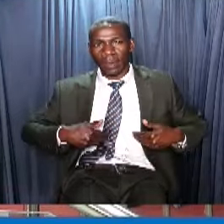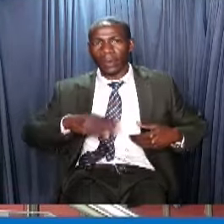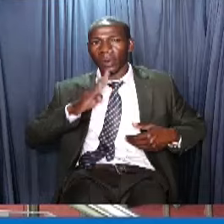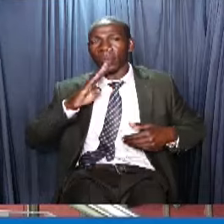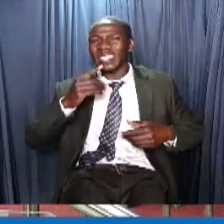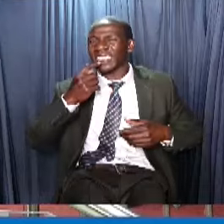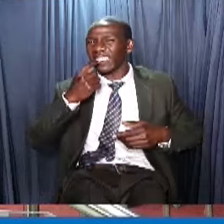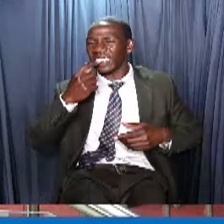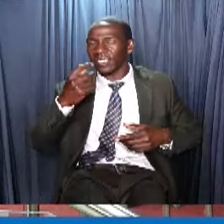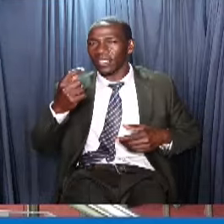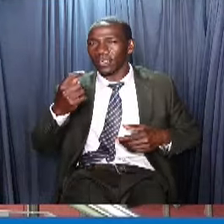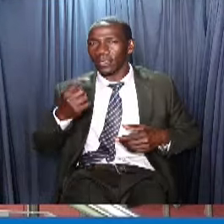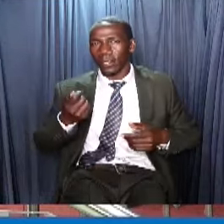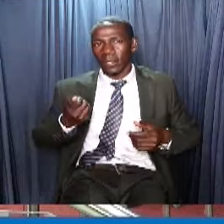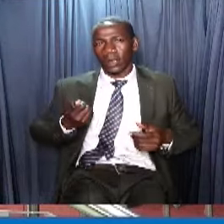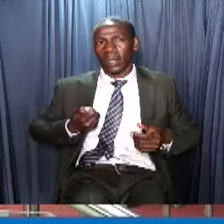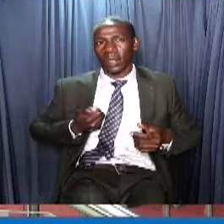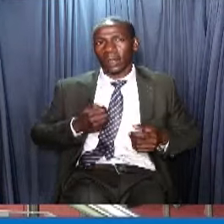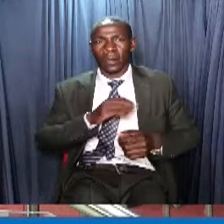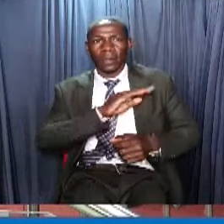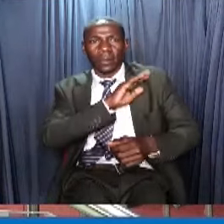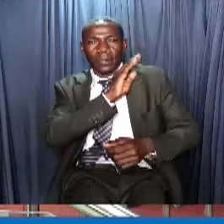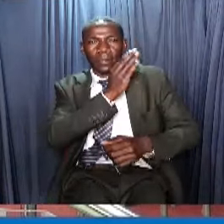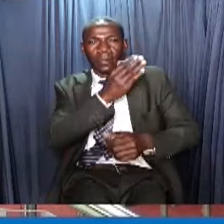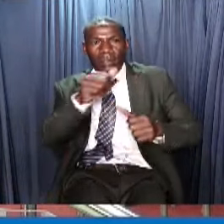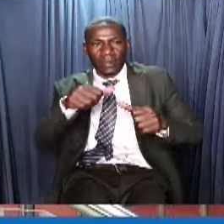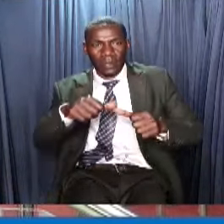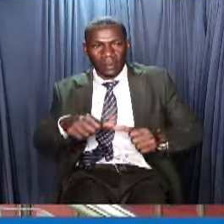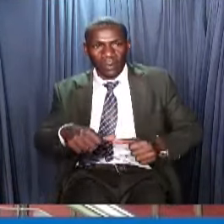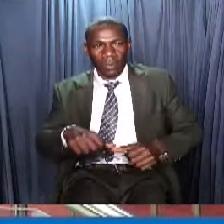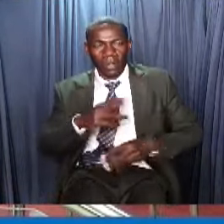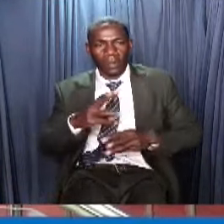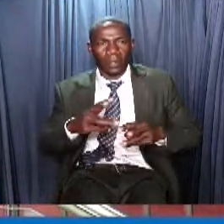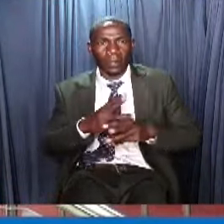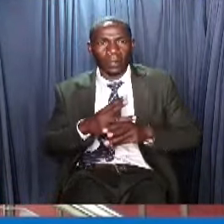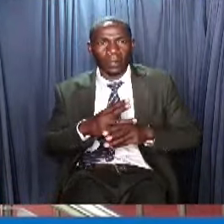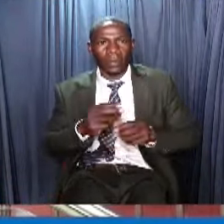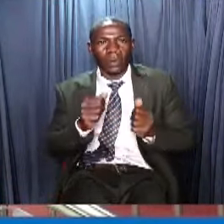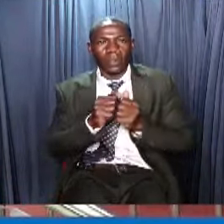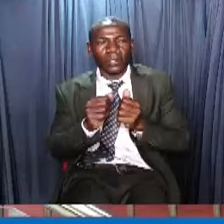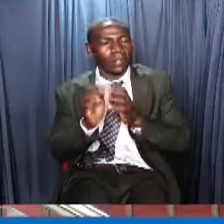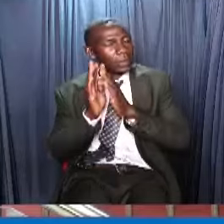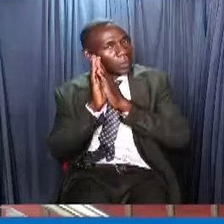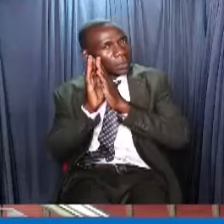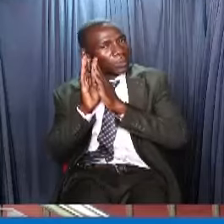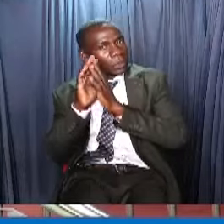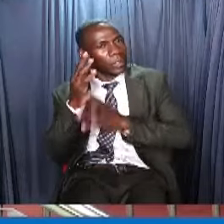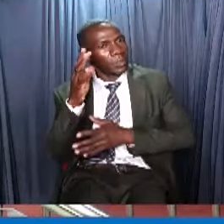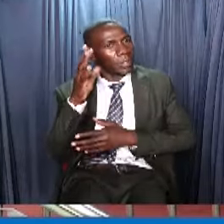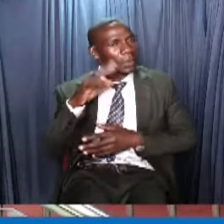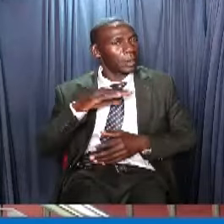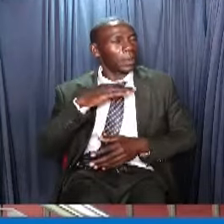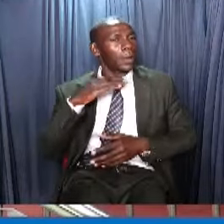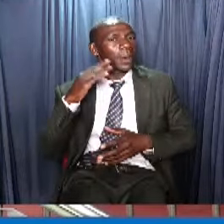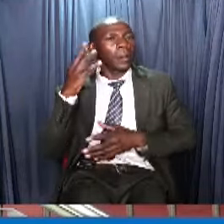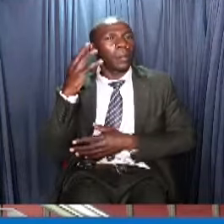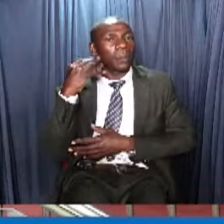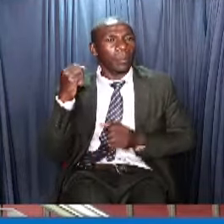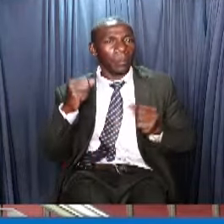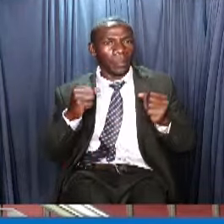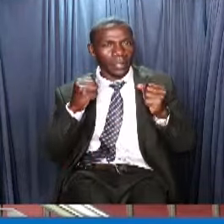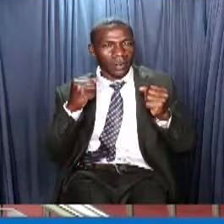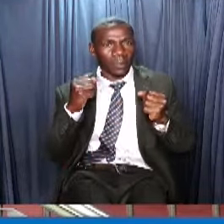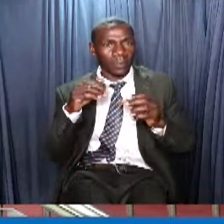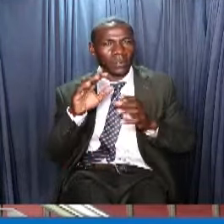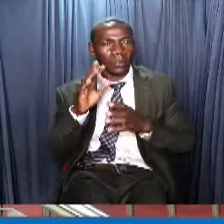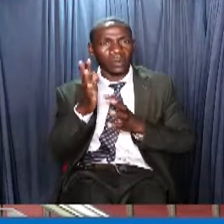nyeupe. There shall be white. Msichana uwezo wa kuishi dunia hii. Girl to live in this bila world. Bila kuangushwa msituni. Uwezo uko kwa Yesu Kristo. Without being